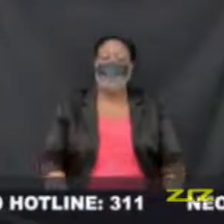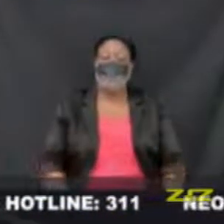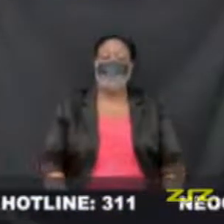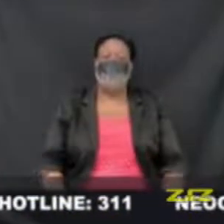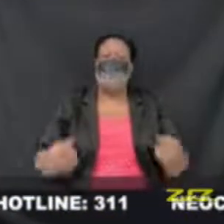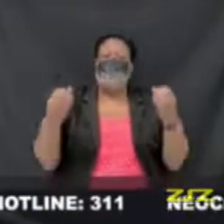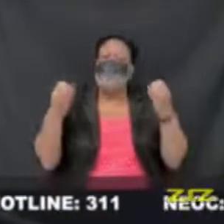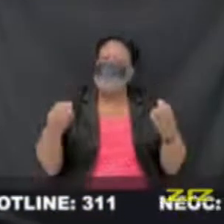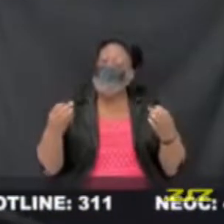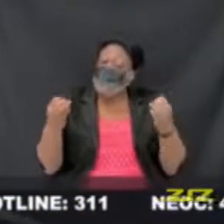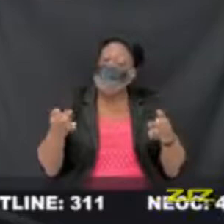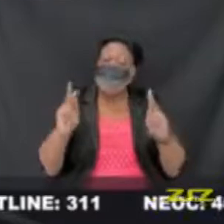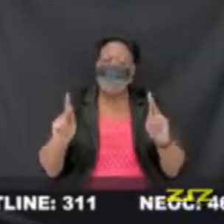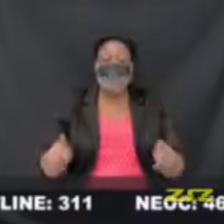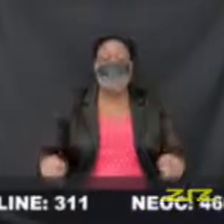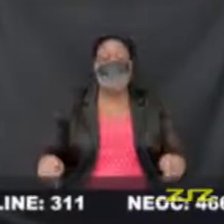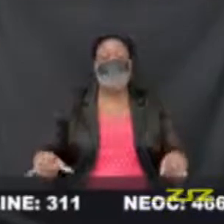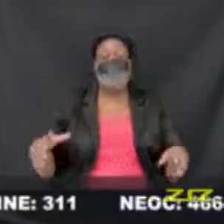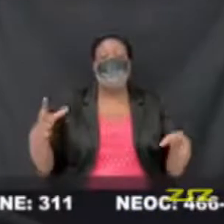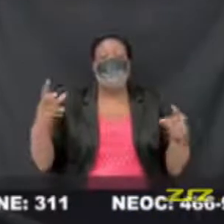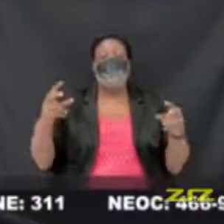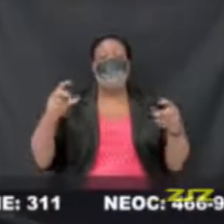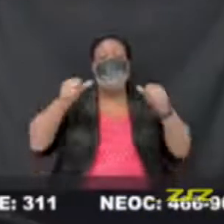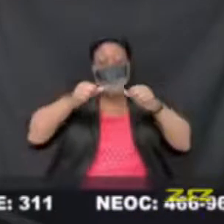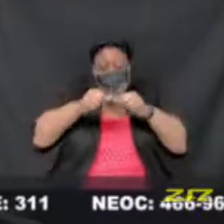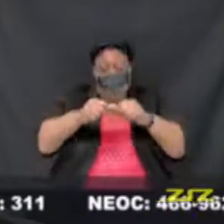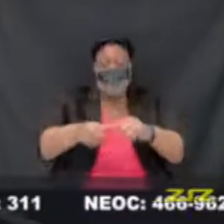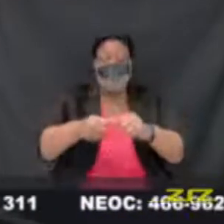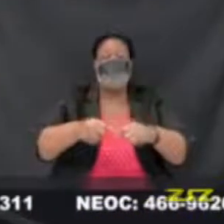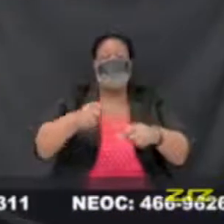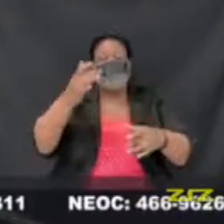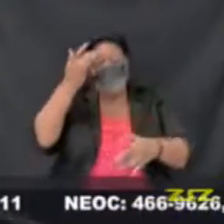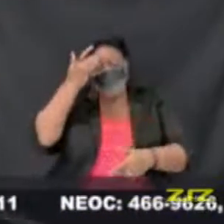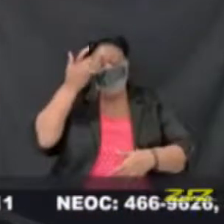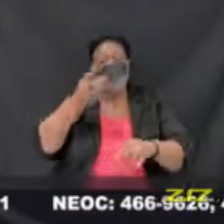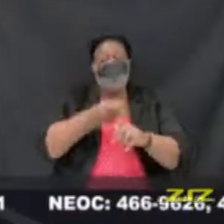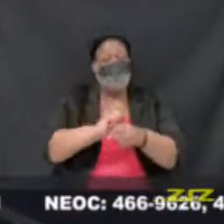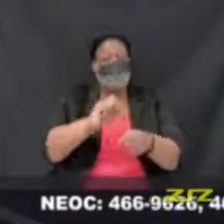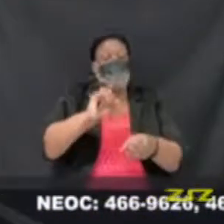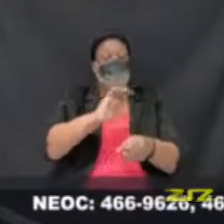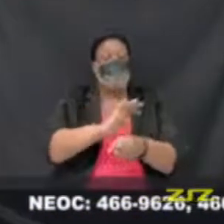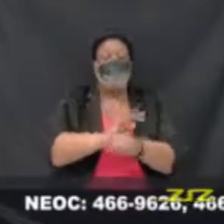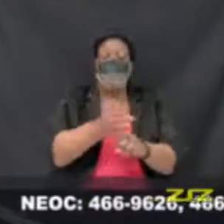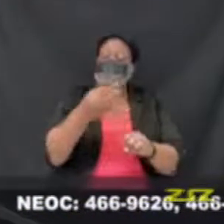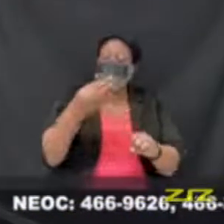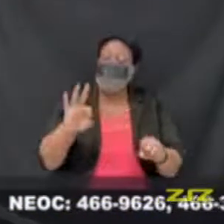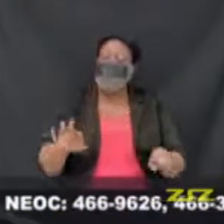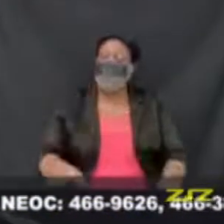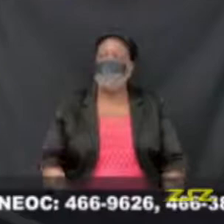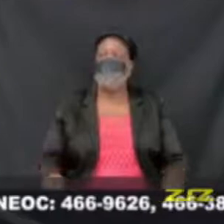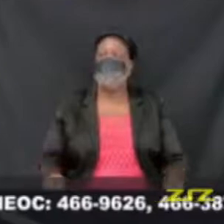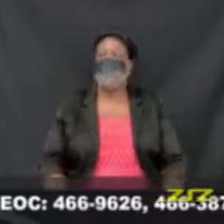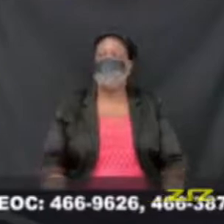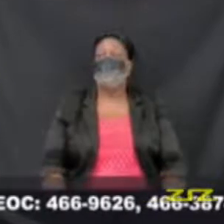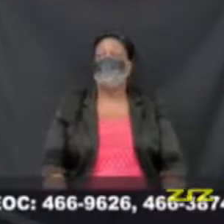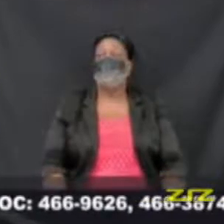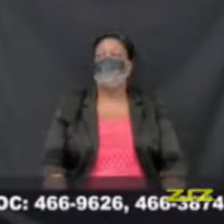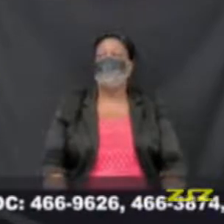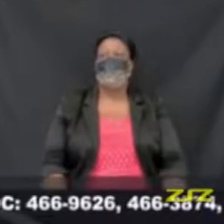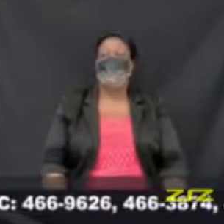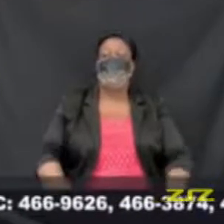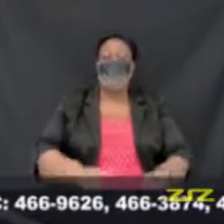symptoms associated with COVID-19, although they would have recovered, meaning that they are now testing negative and have